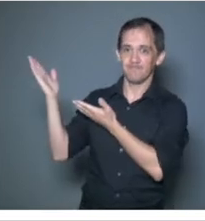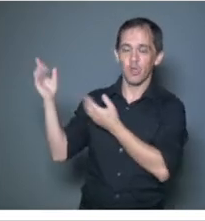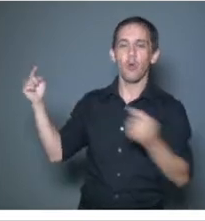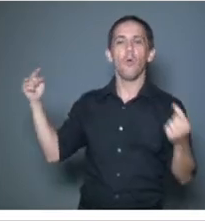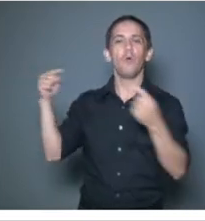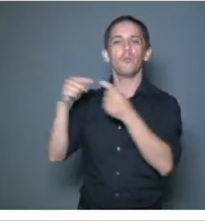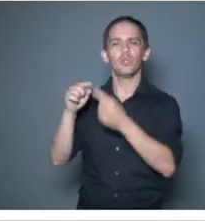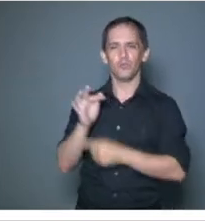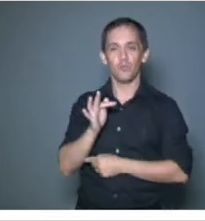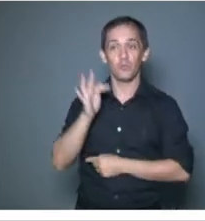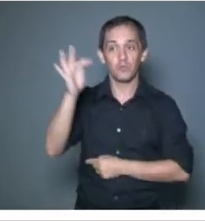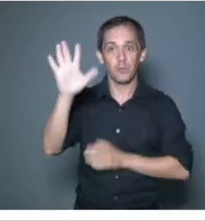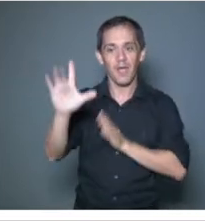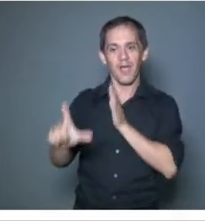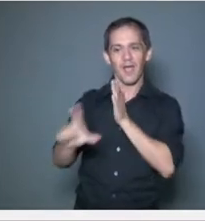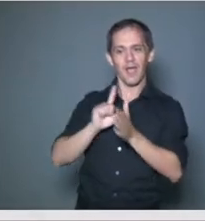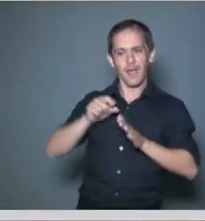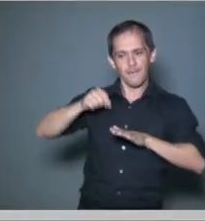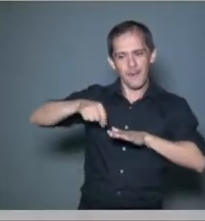Horizonte SLC.